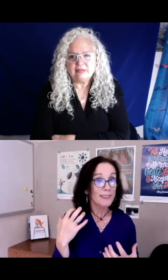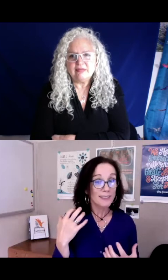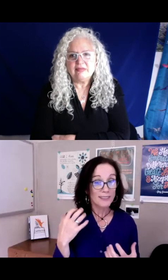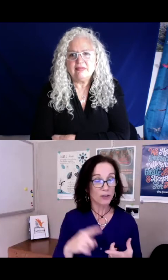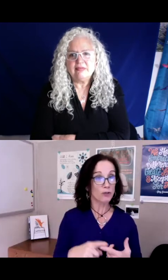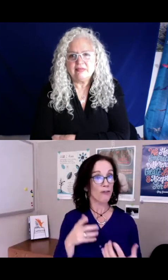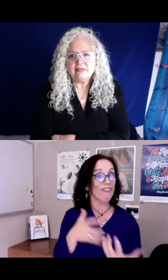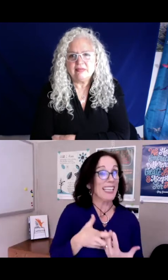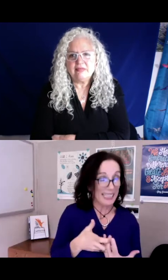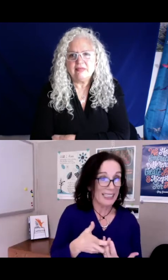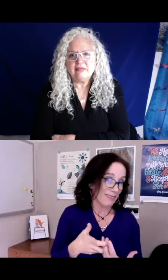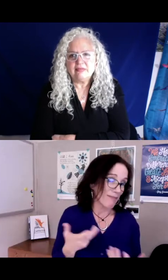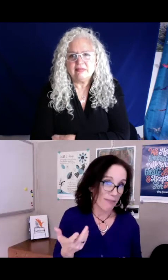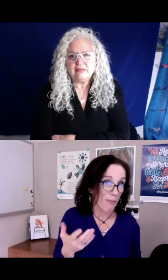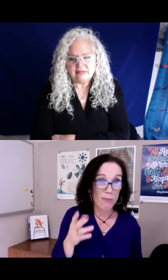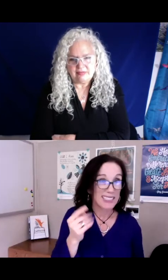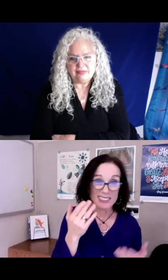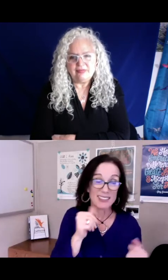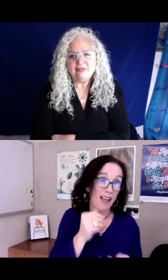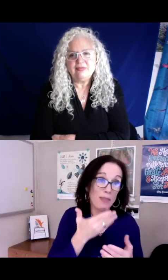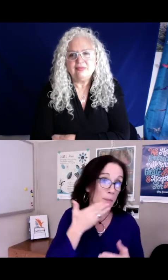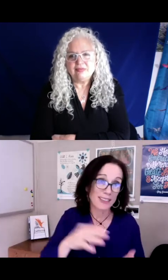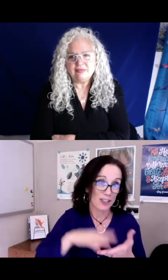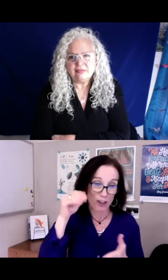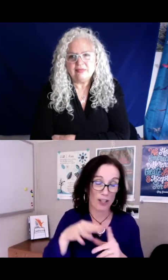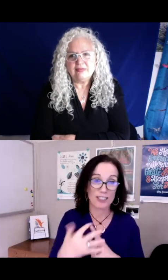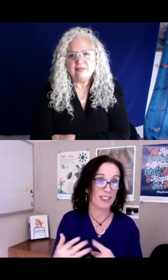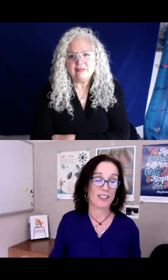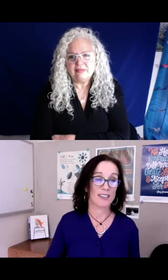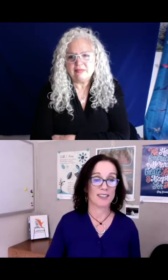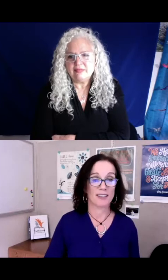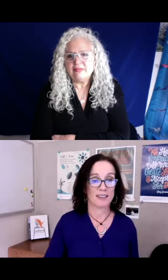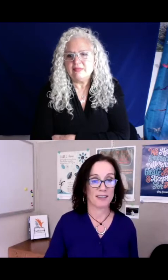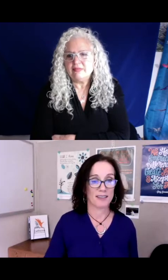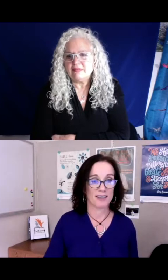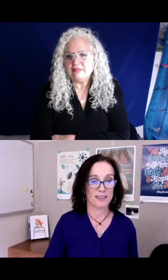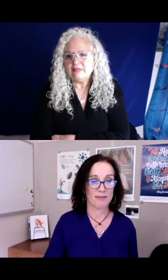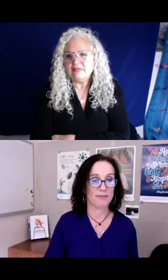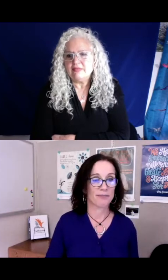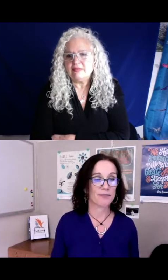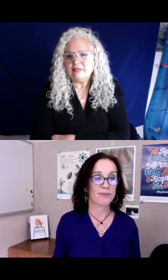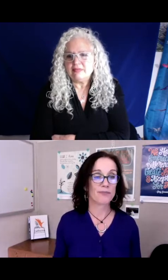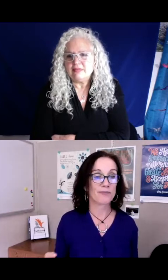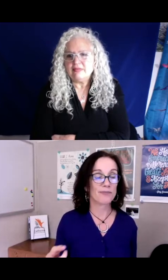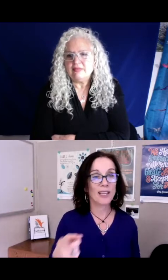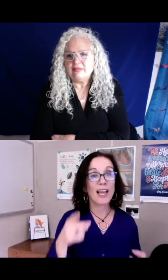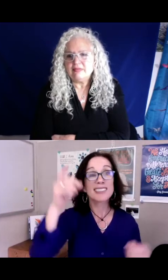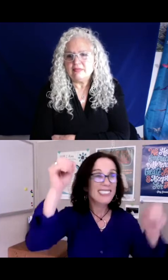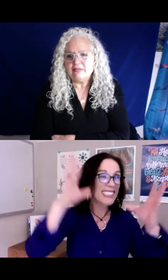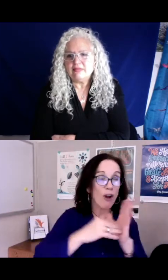you guys. They want to fit in, but it's not the best learning environment.